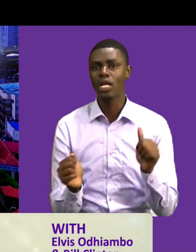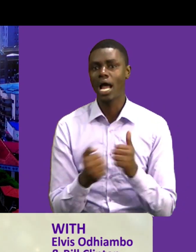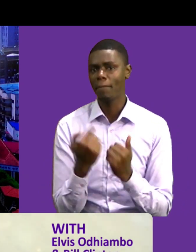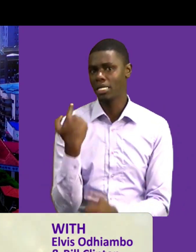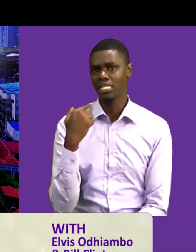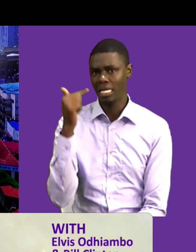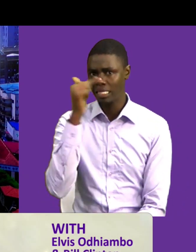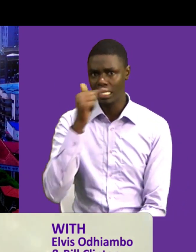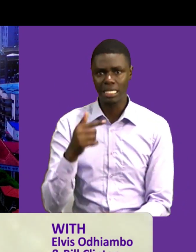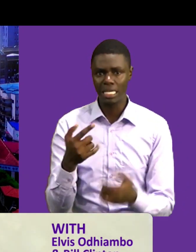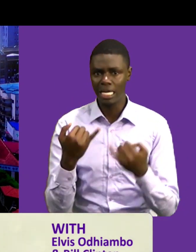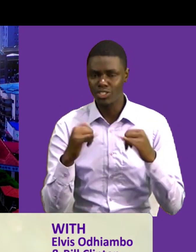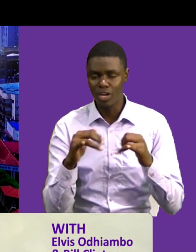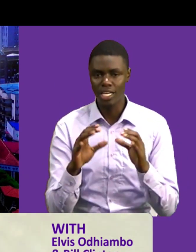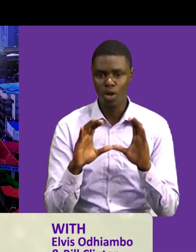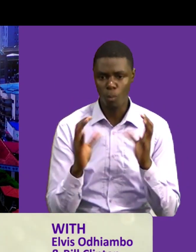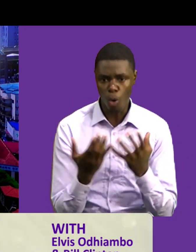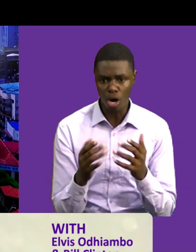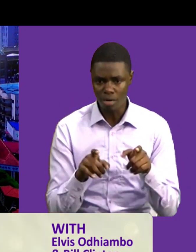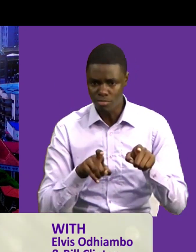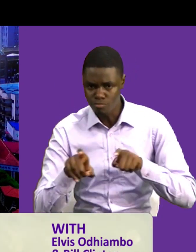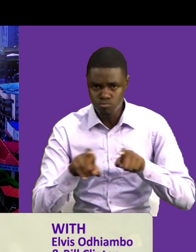that Tanzania tried to hold the ball so that